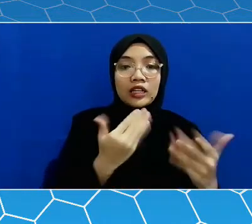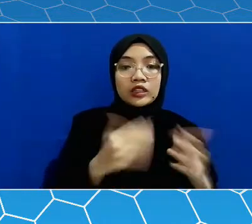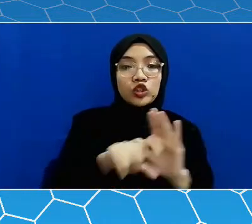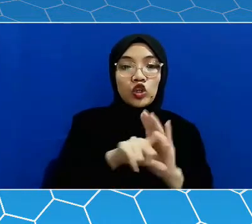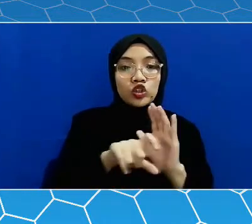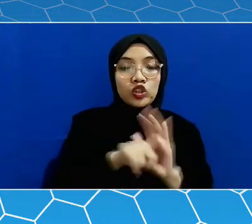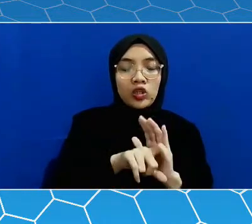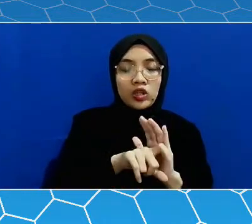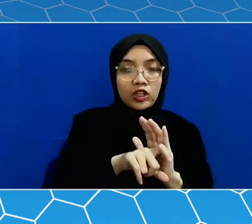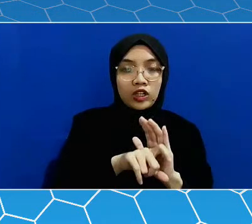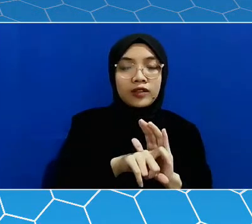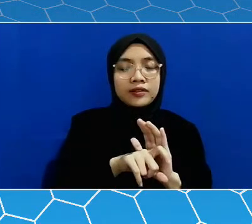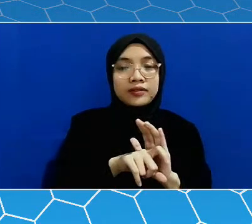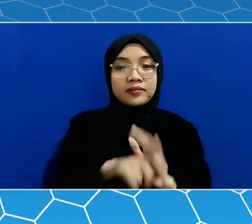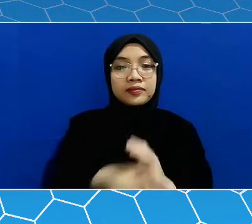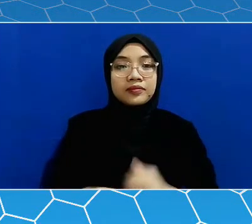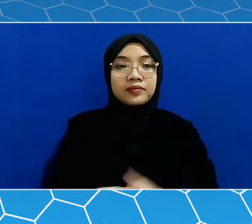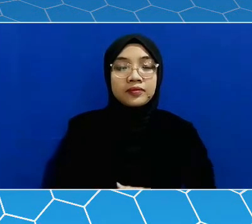provider. Slide.